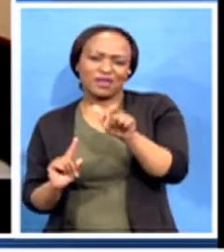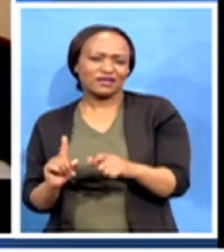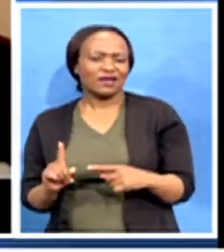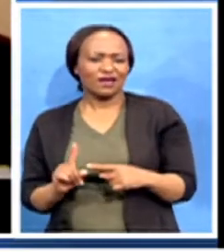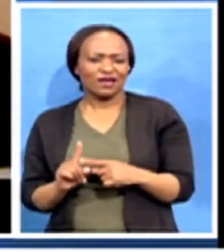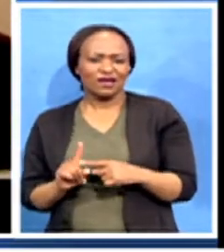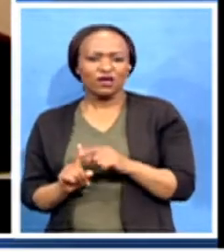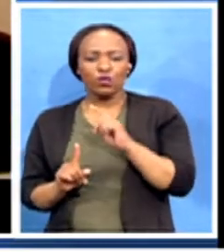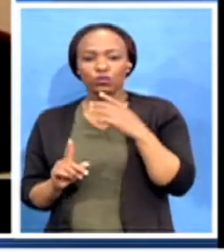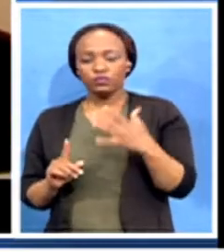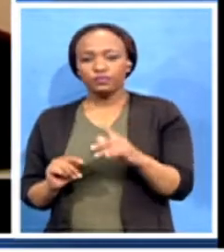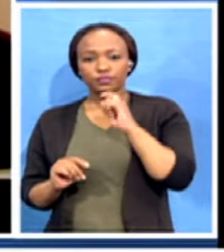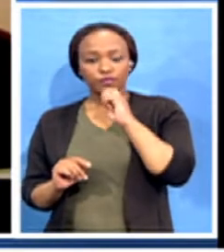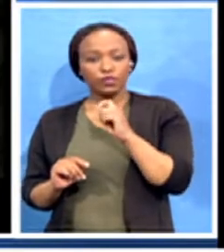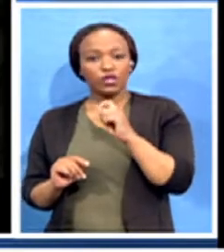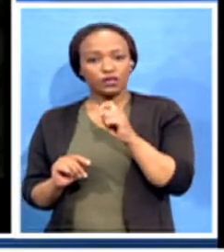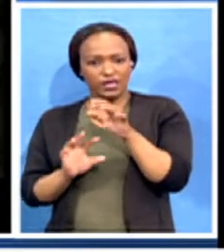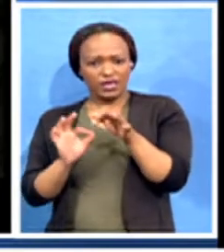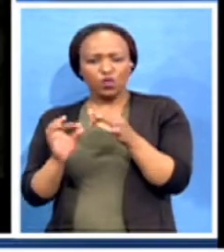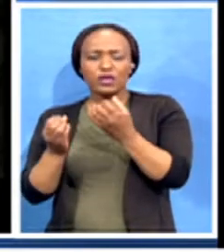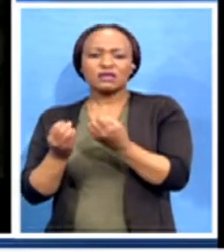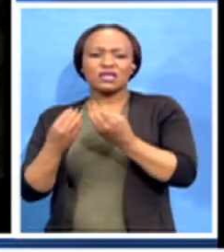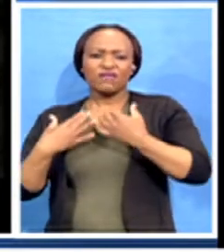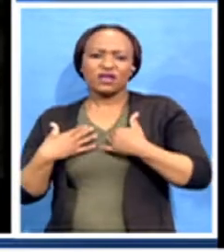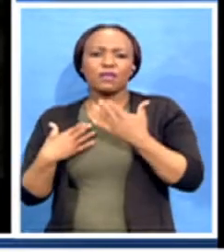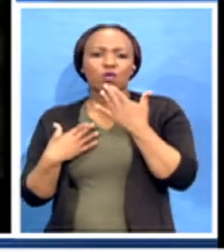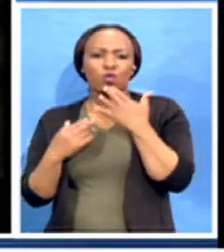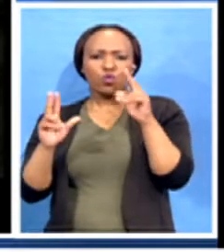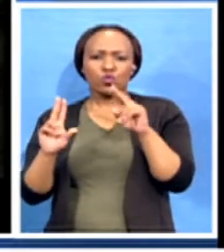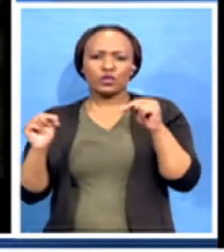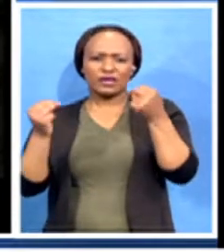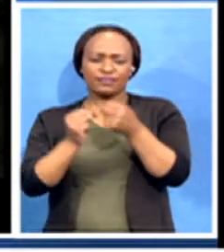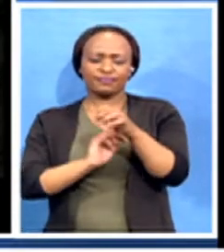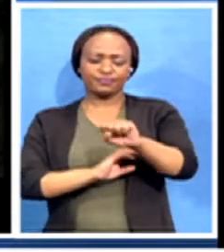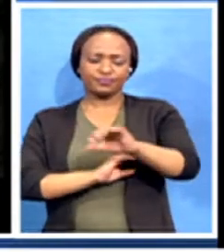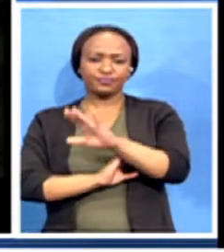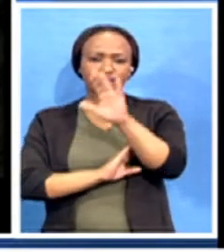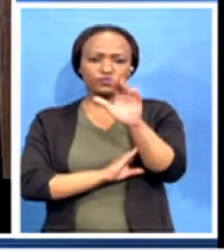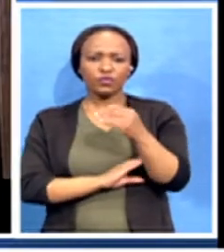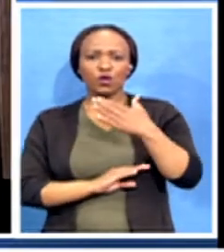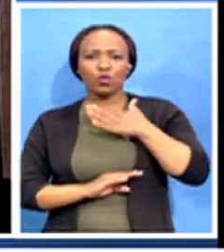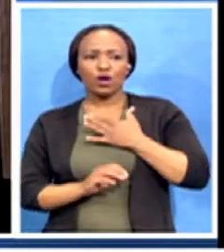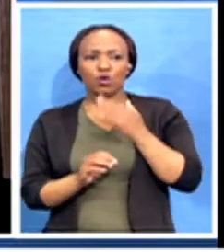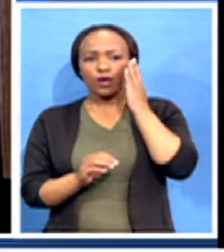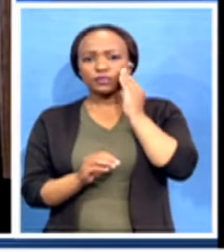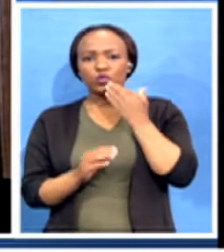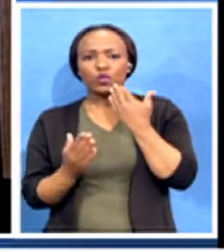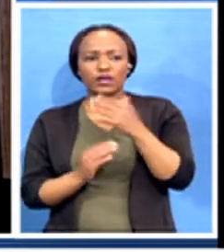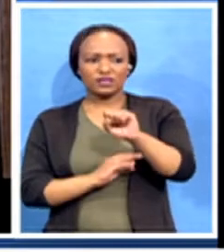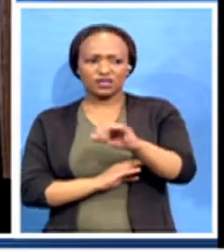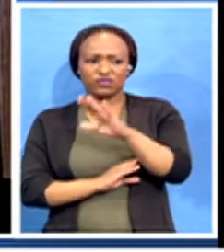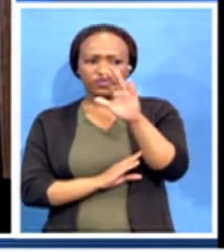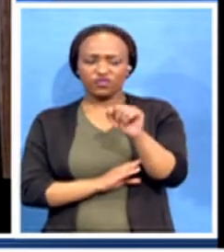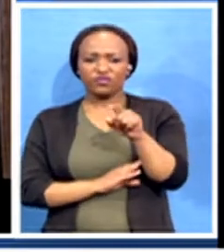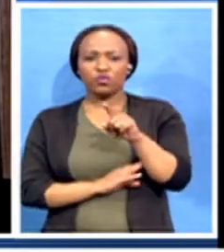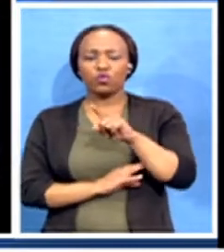man was a really gift to our nation at a time of a journey in South Africa when